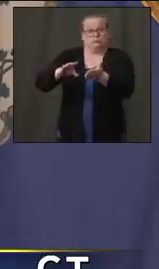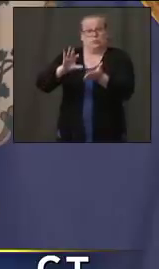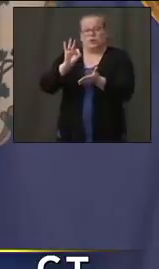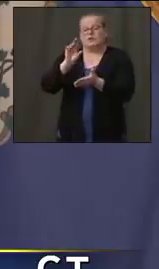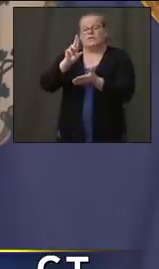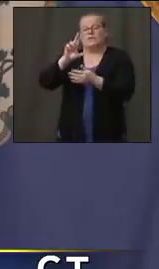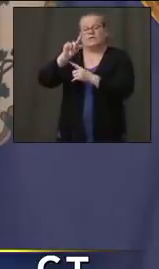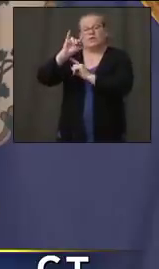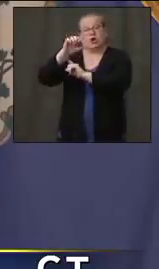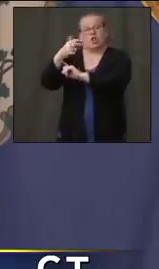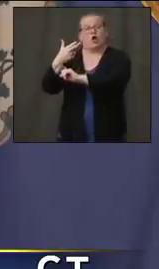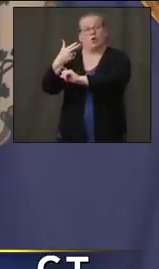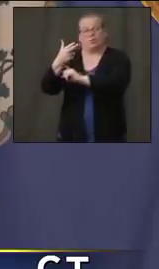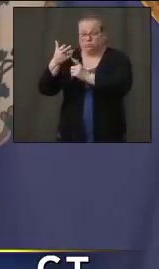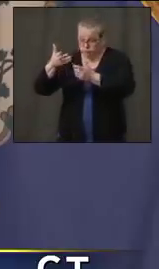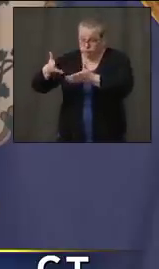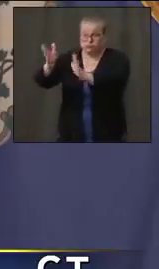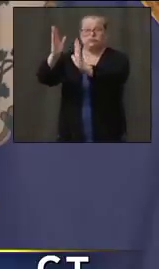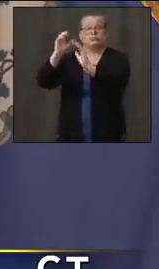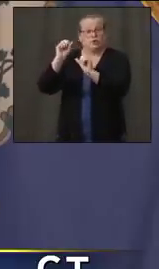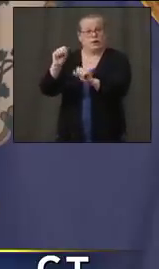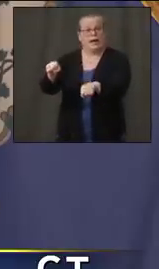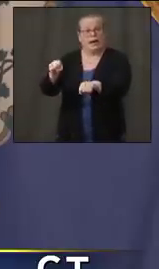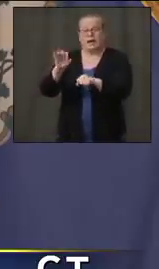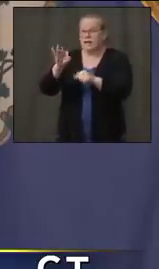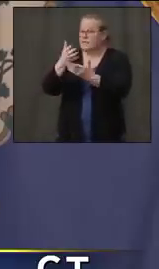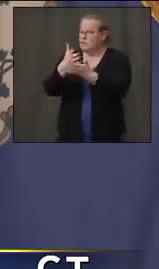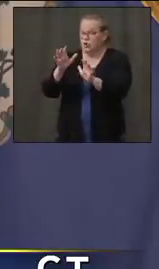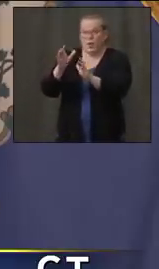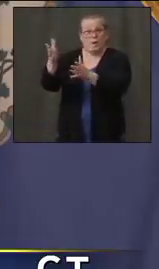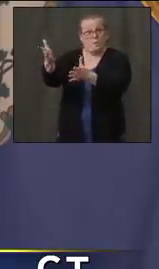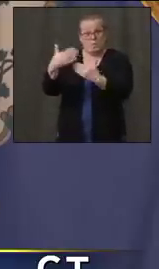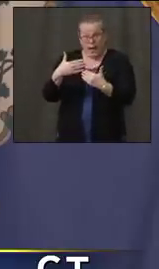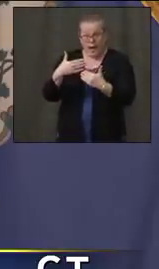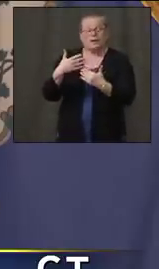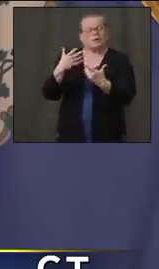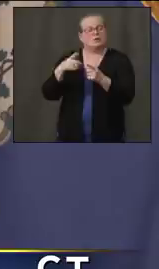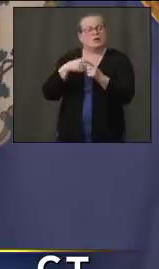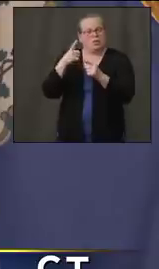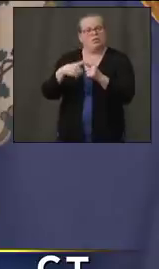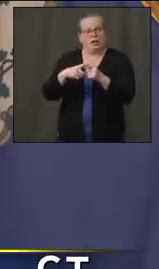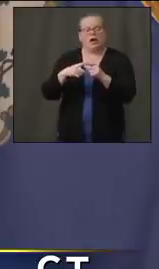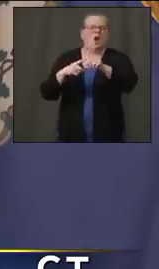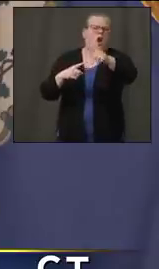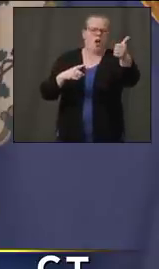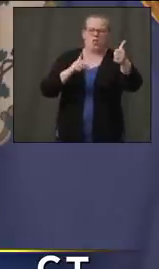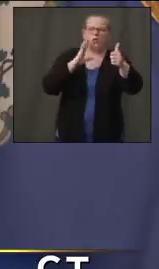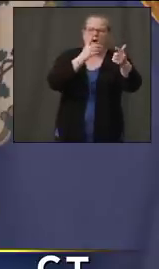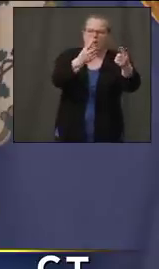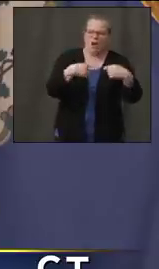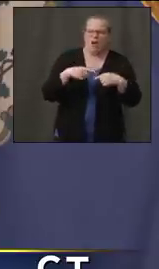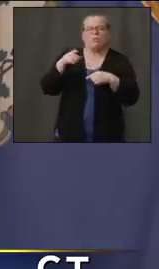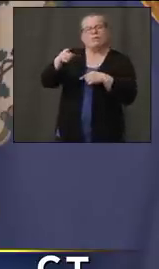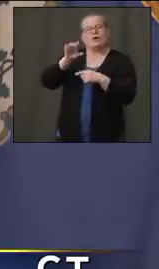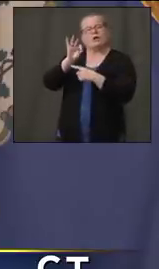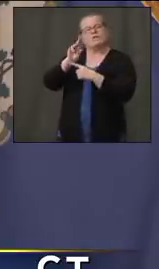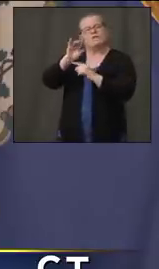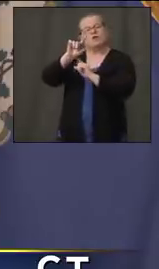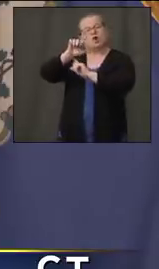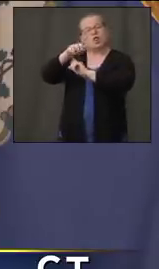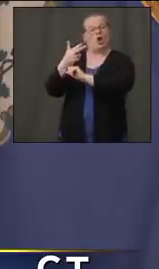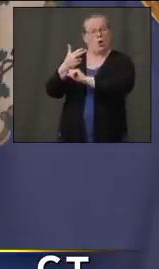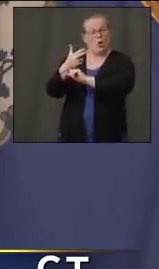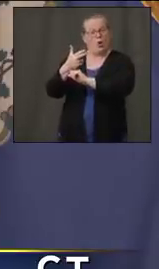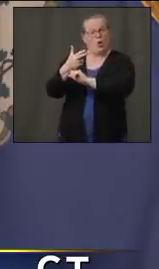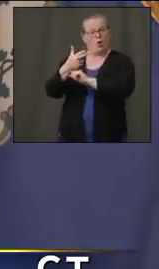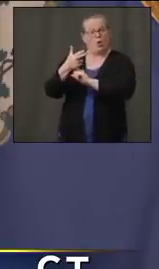back. And you're free to be furloughed and also be eligible for unemployment compensation. I think it will self-regulate and work its way out.